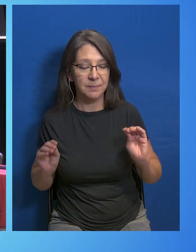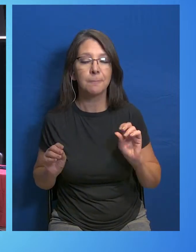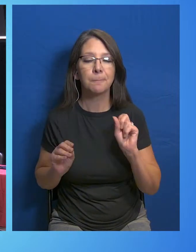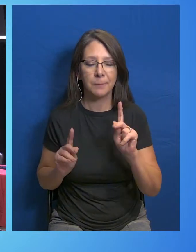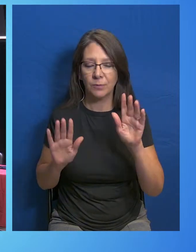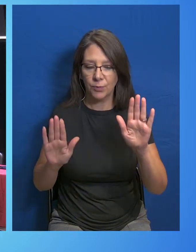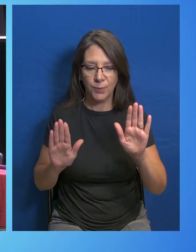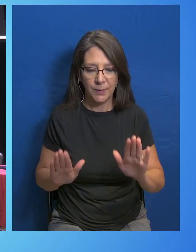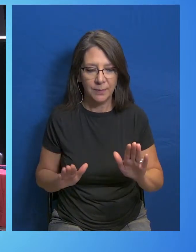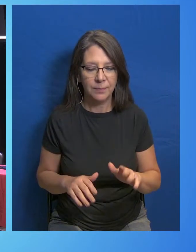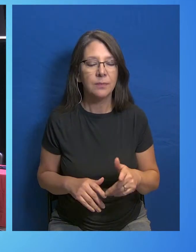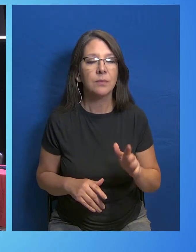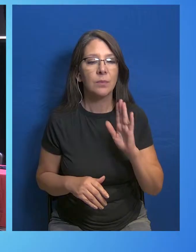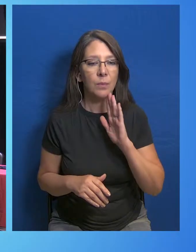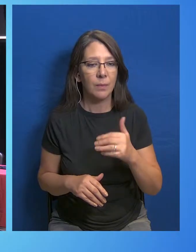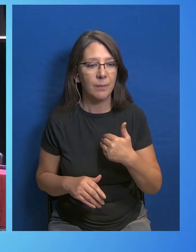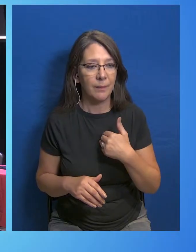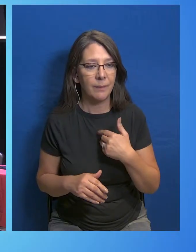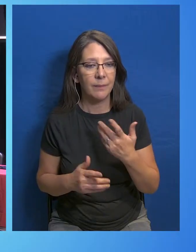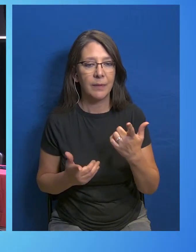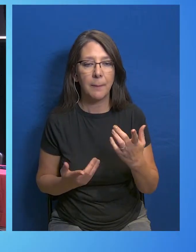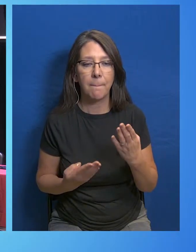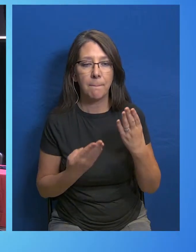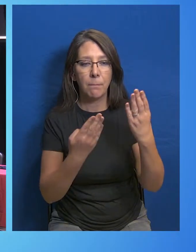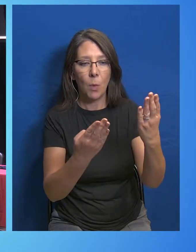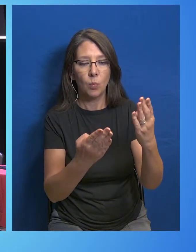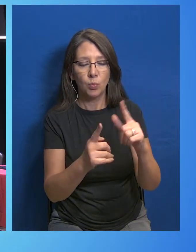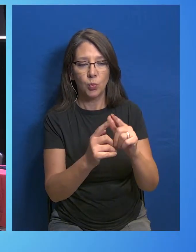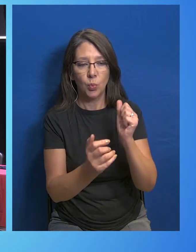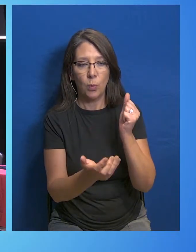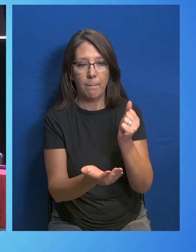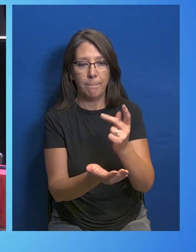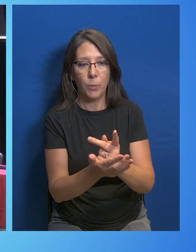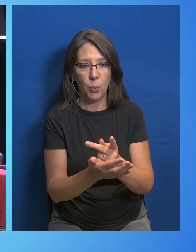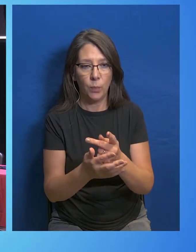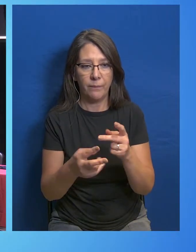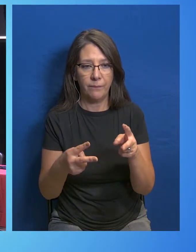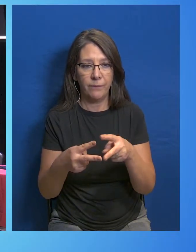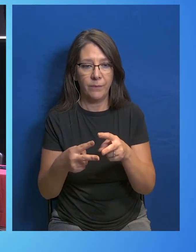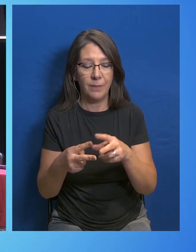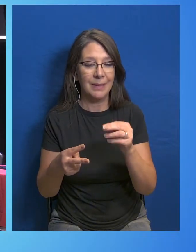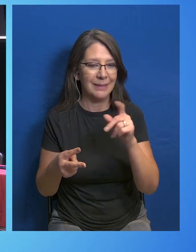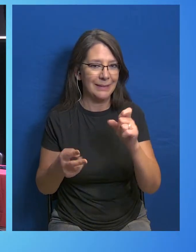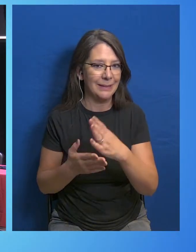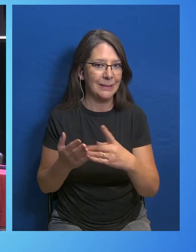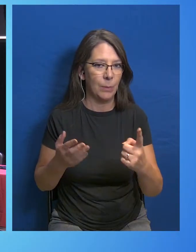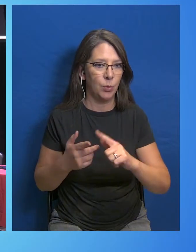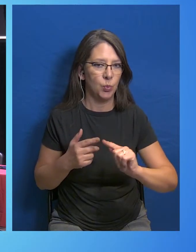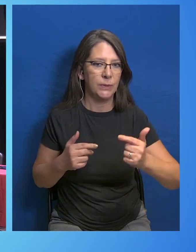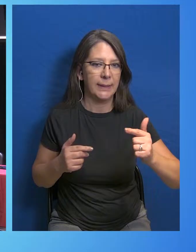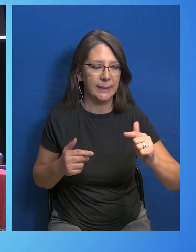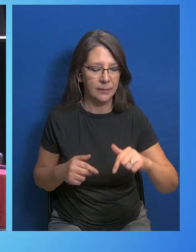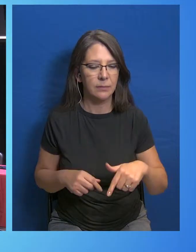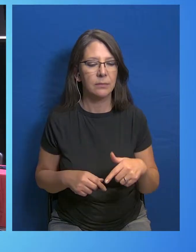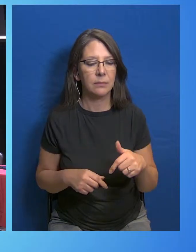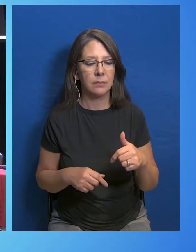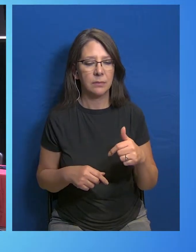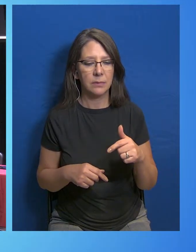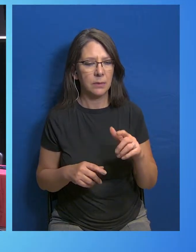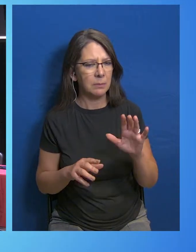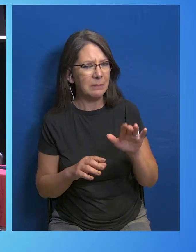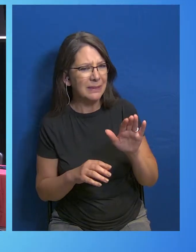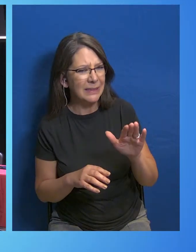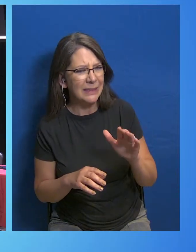We will need a motion to have these approved in a second. Board Member Buchanan,